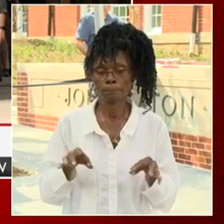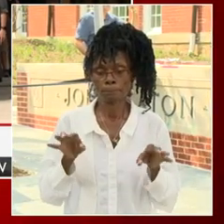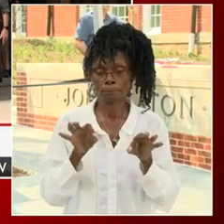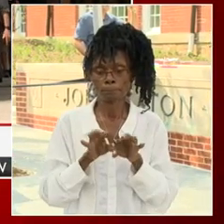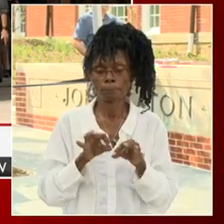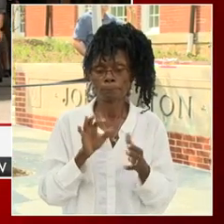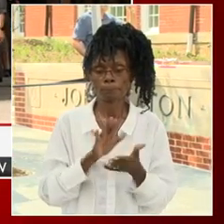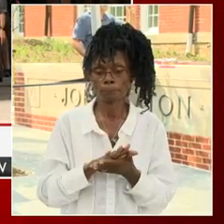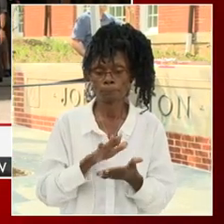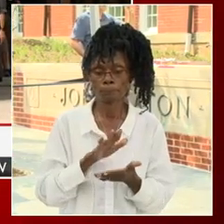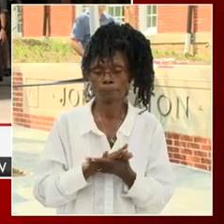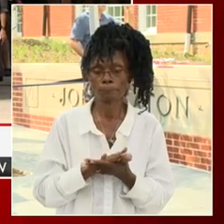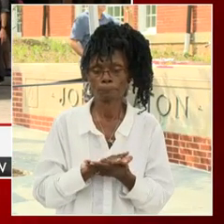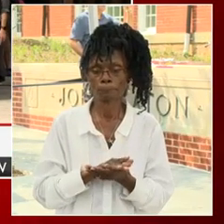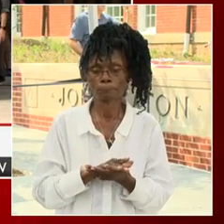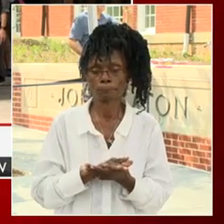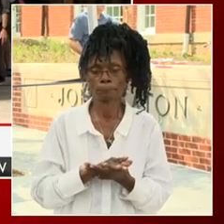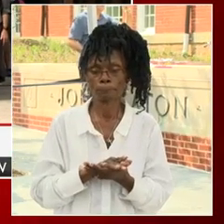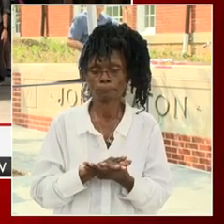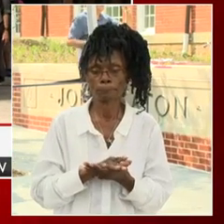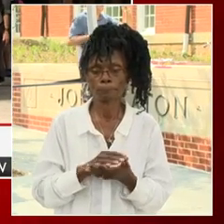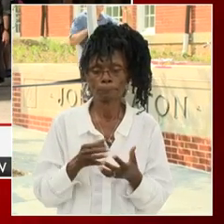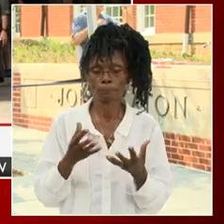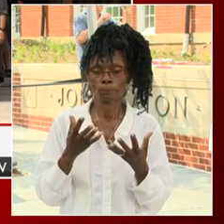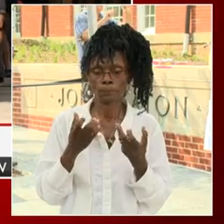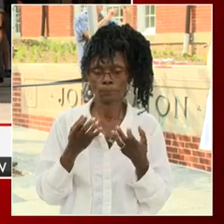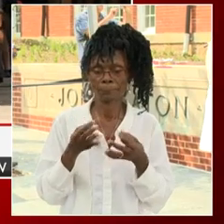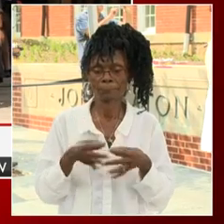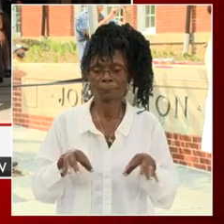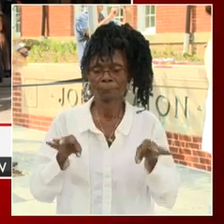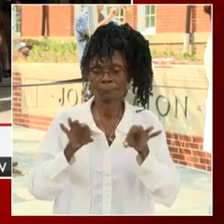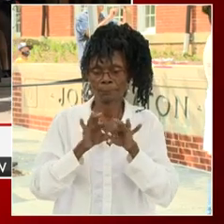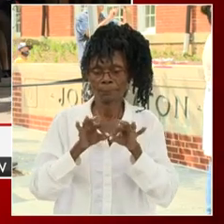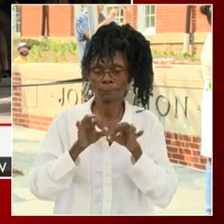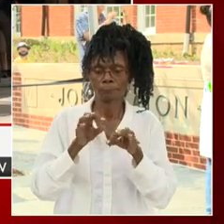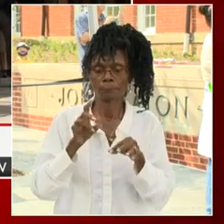families choose DCPS. Councilmember Che.